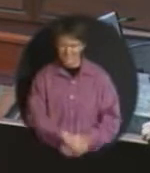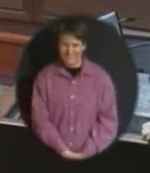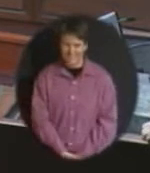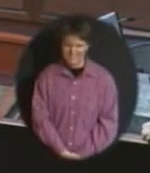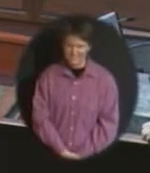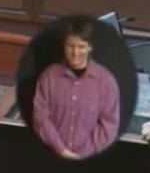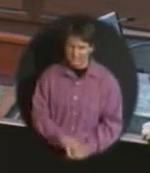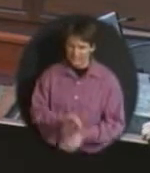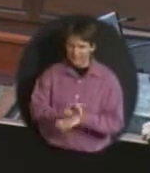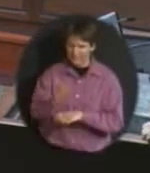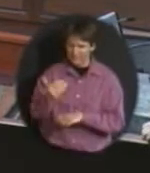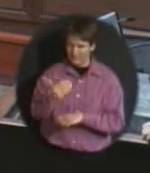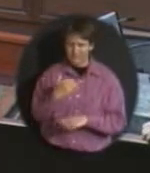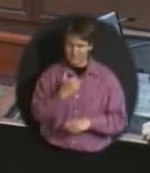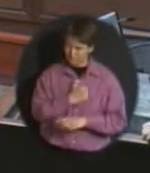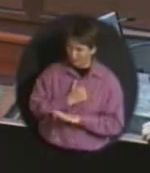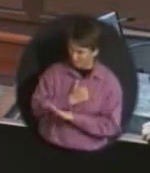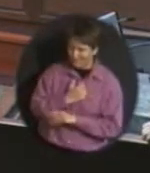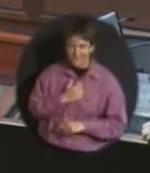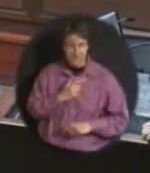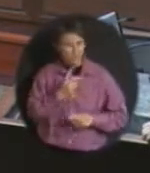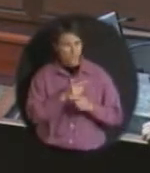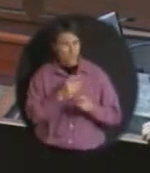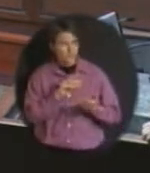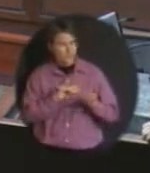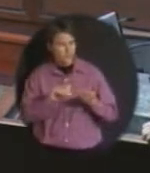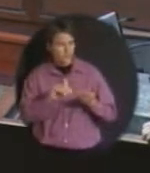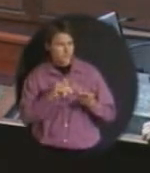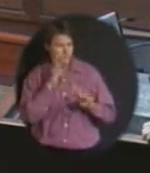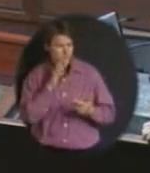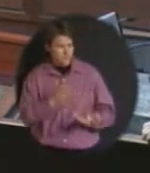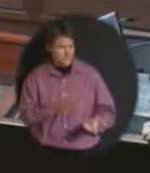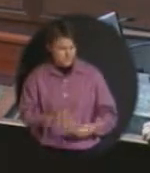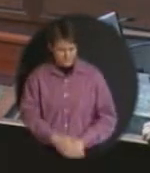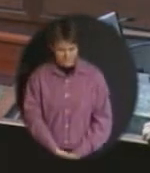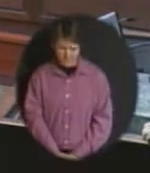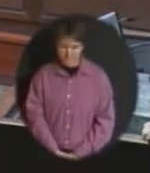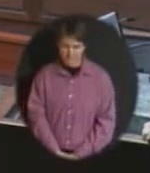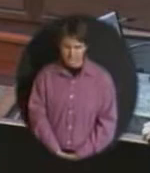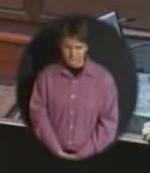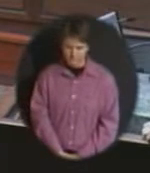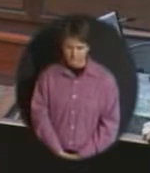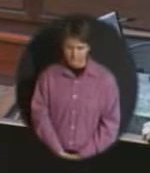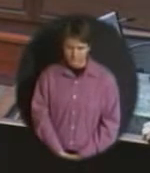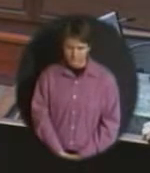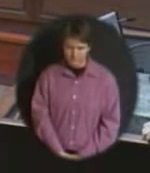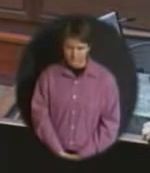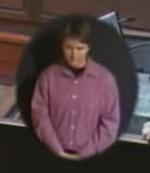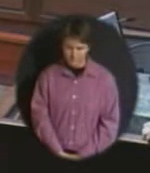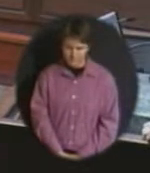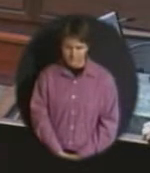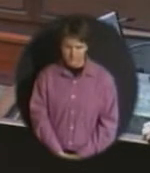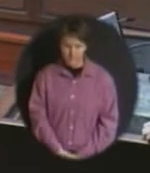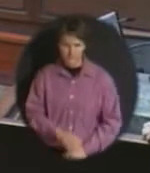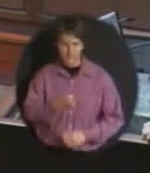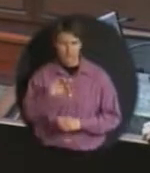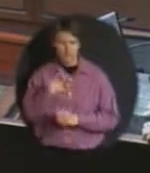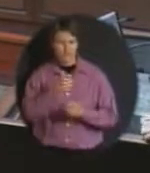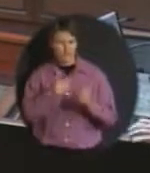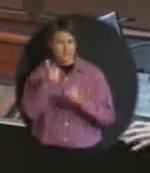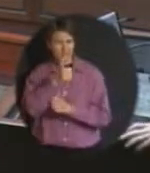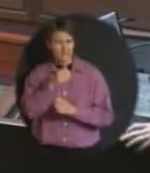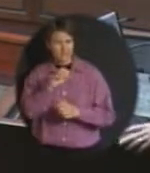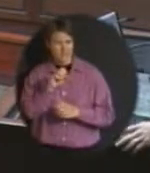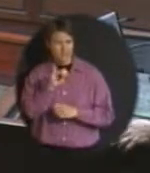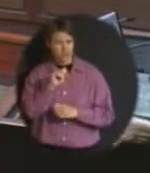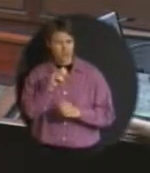8:15, I'm sorry. Executive session, do I need to read the rest of it? This executive session is required in order to protect the